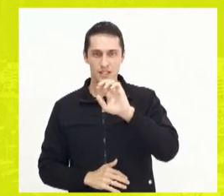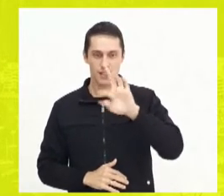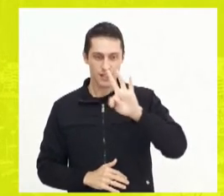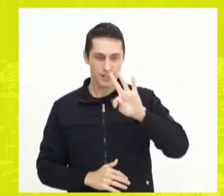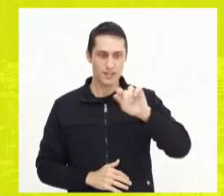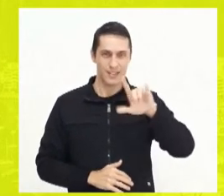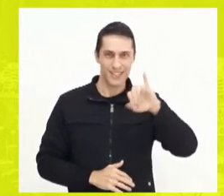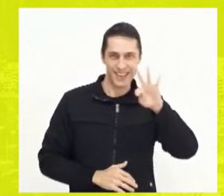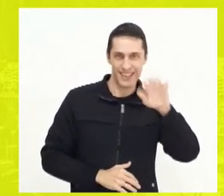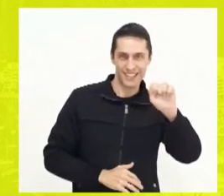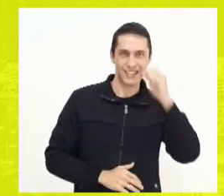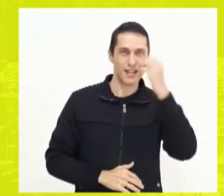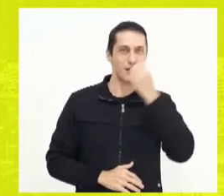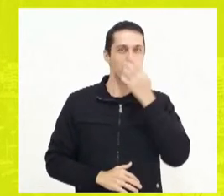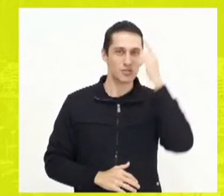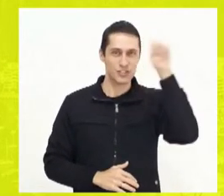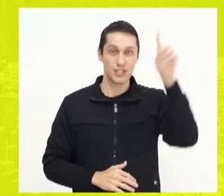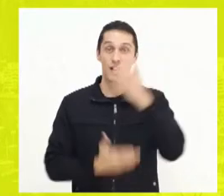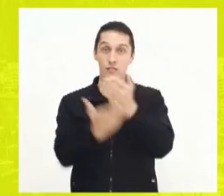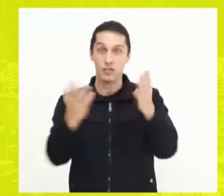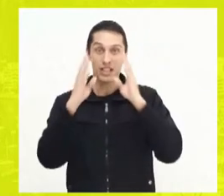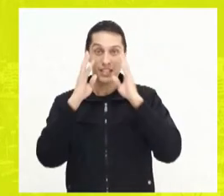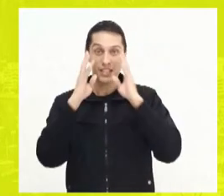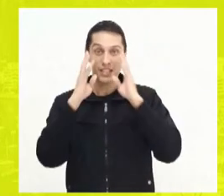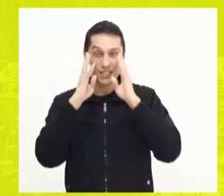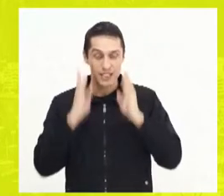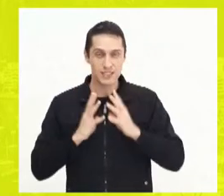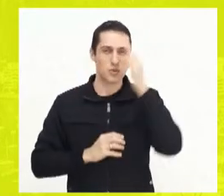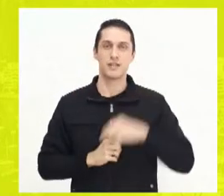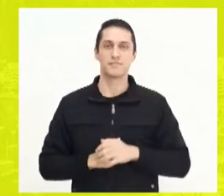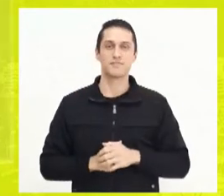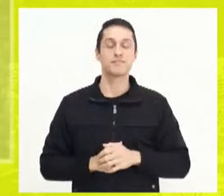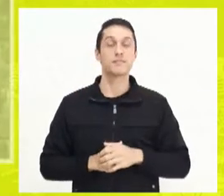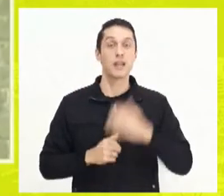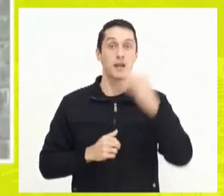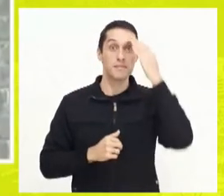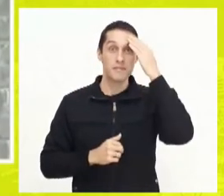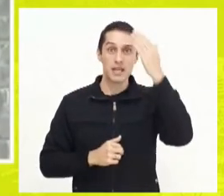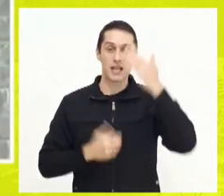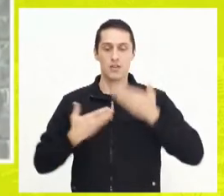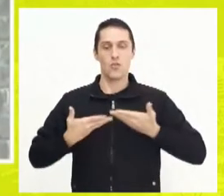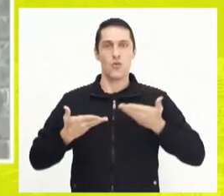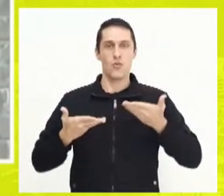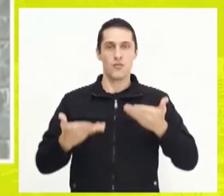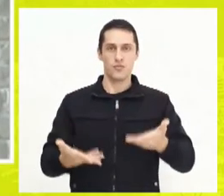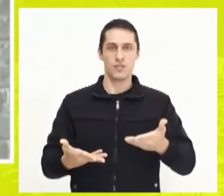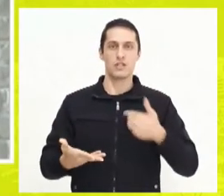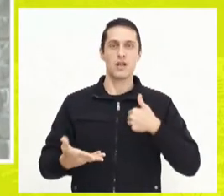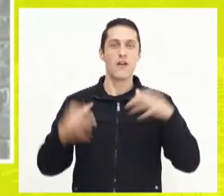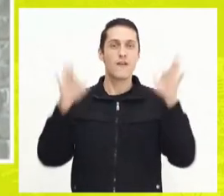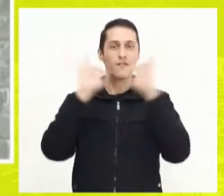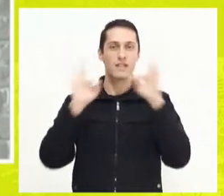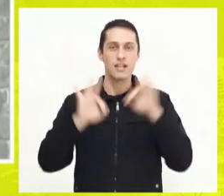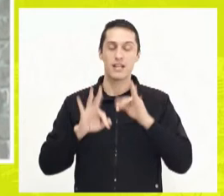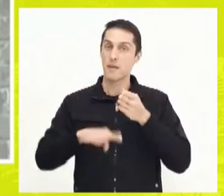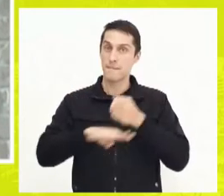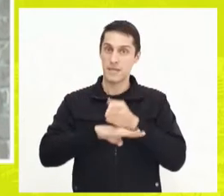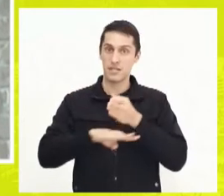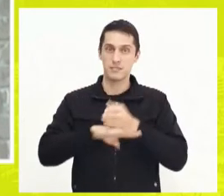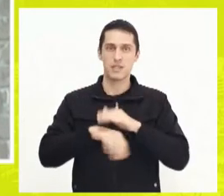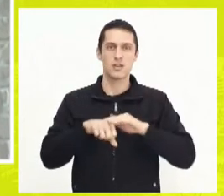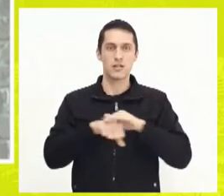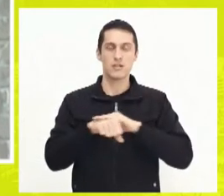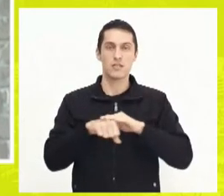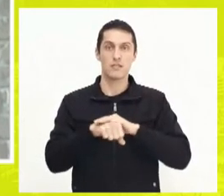us luis uh thank you for the invitation to be here i'm really happy to be here in this talk i am